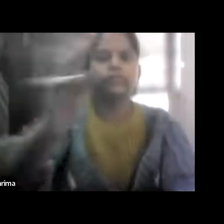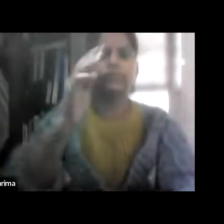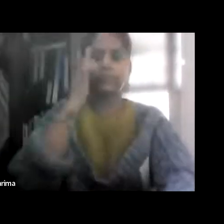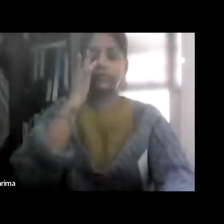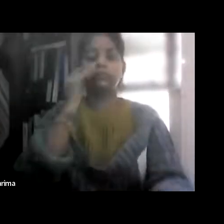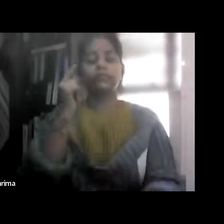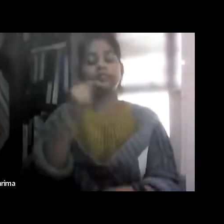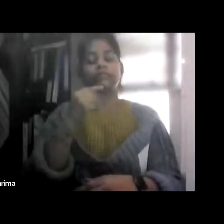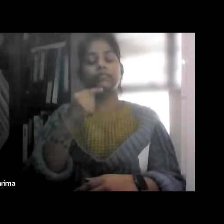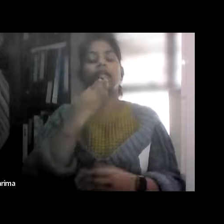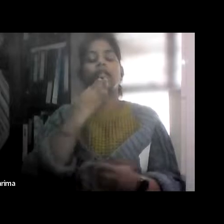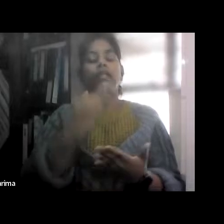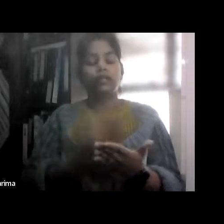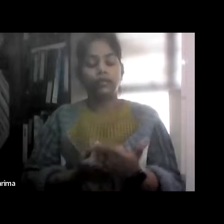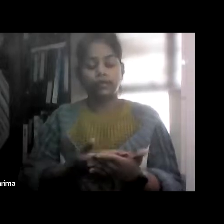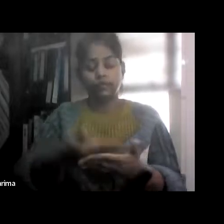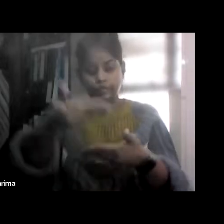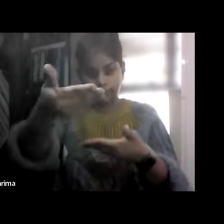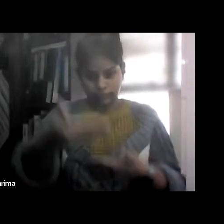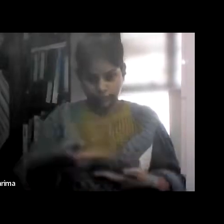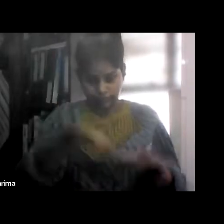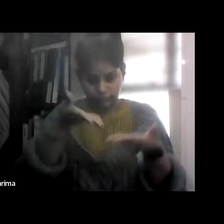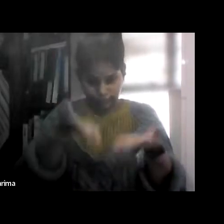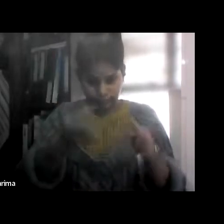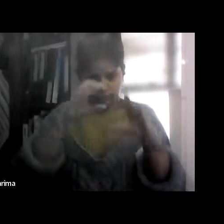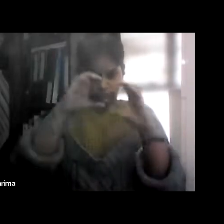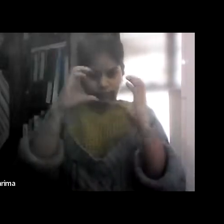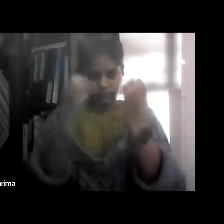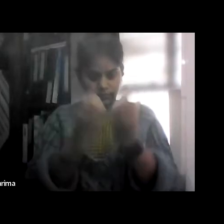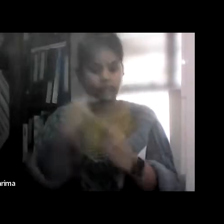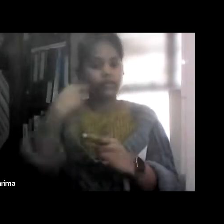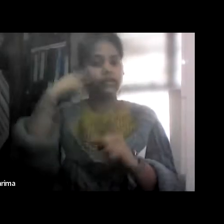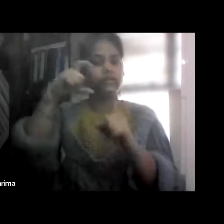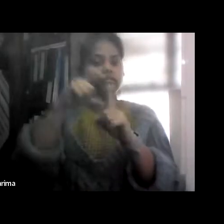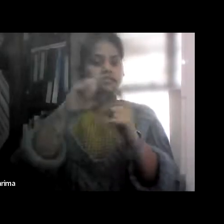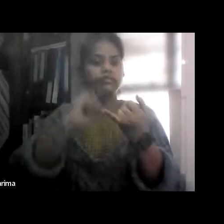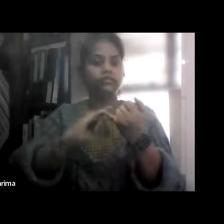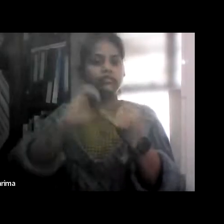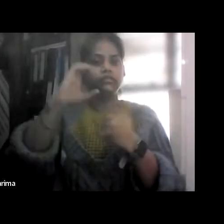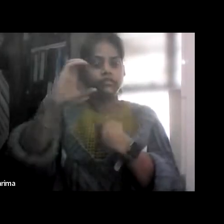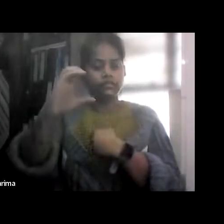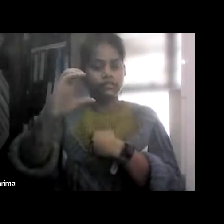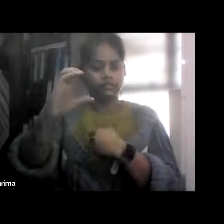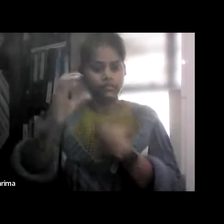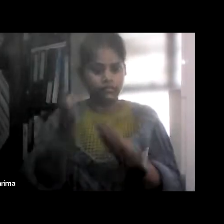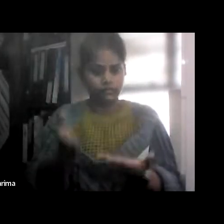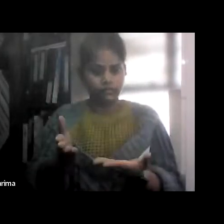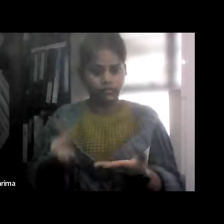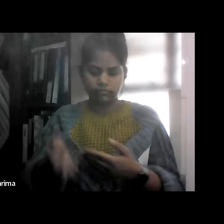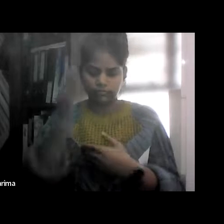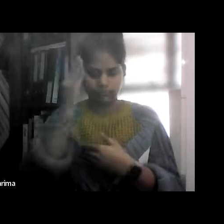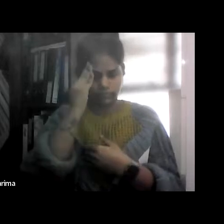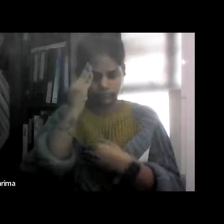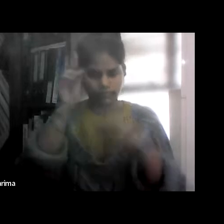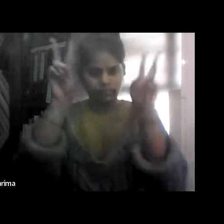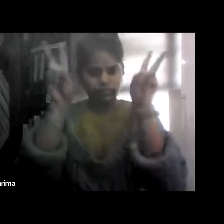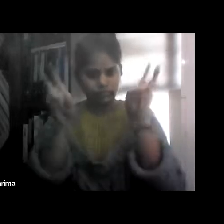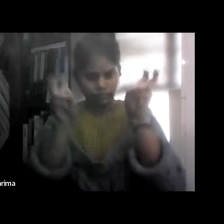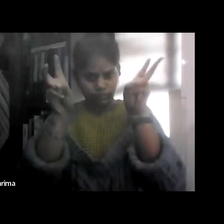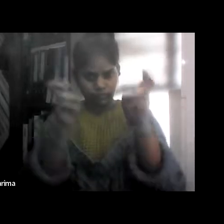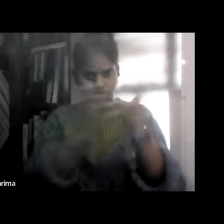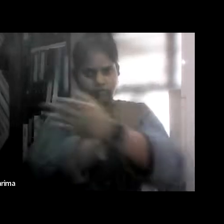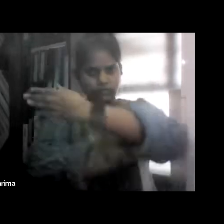Welcome to this session of the IDSC. And this session, as you know, is titled Disability